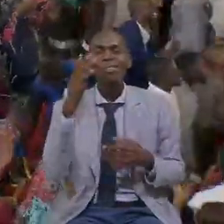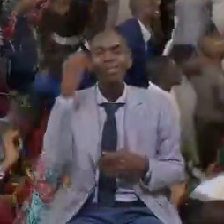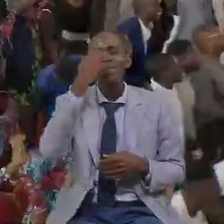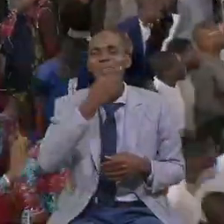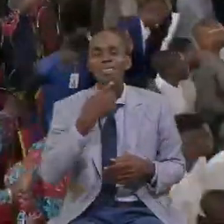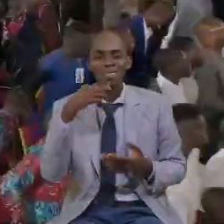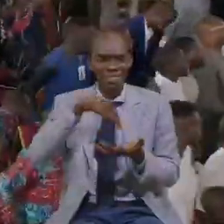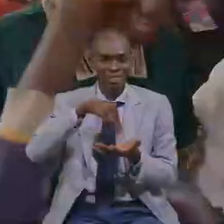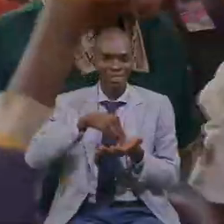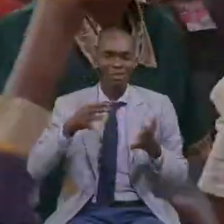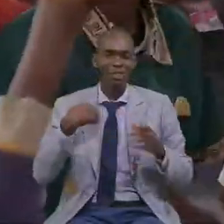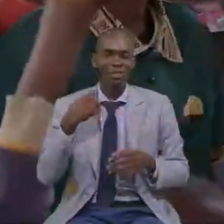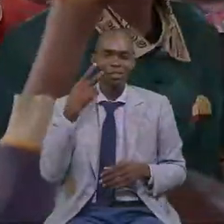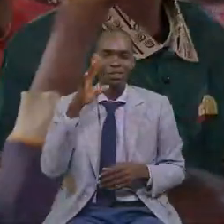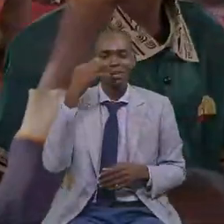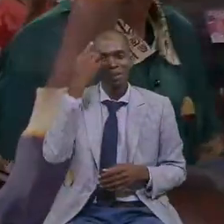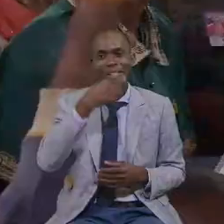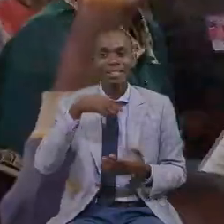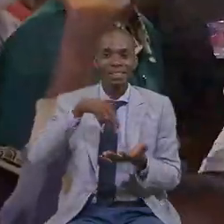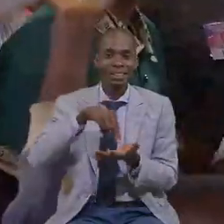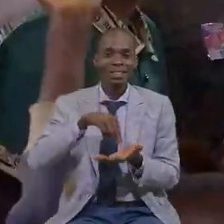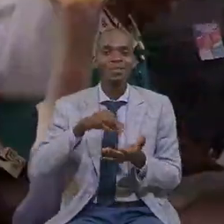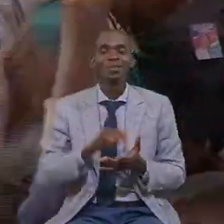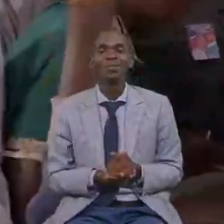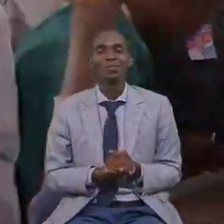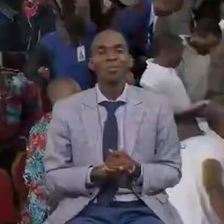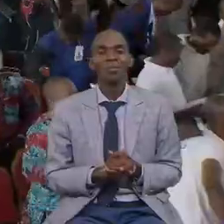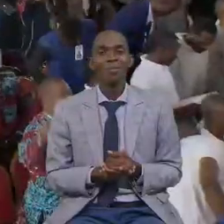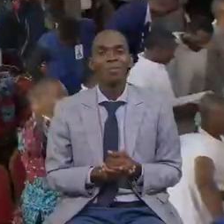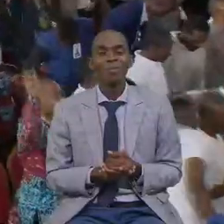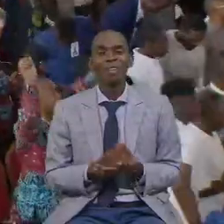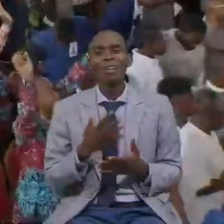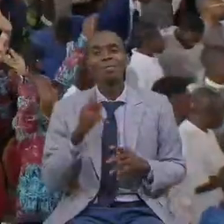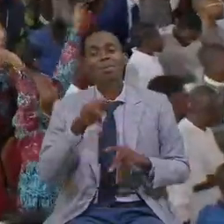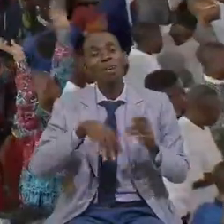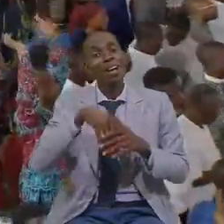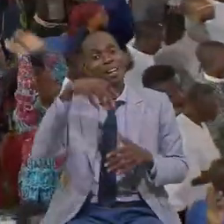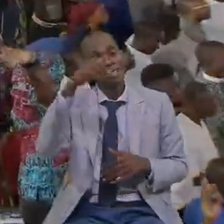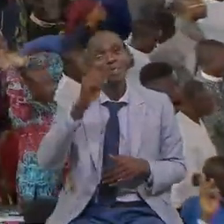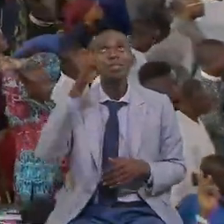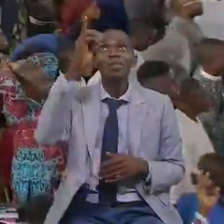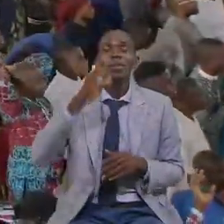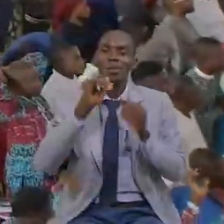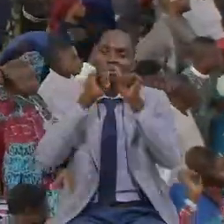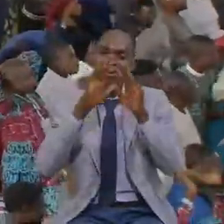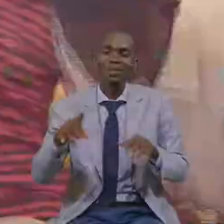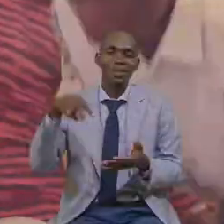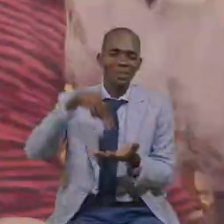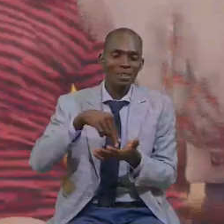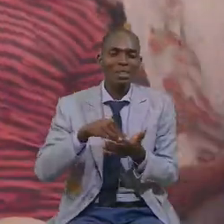Stand up. Stand up. And those outside, God bless you. Stand up to